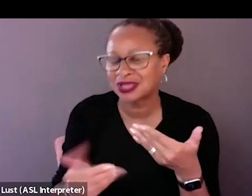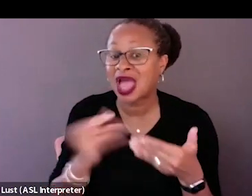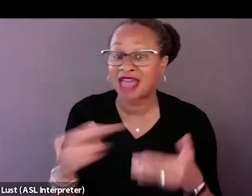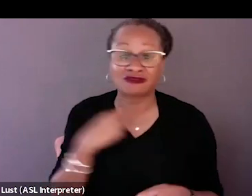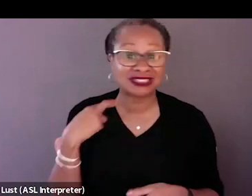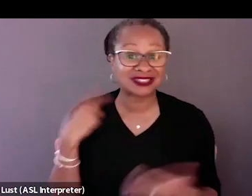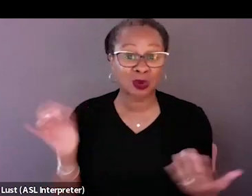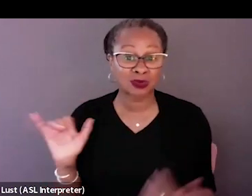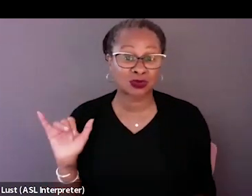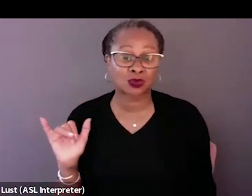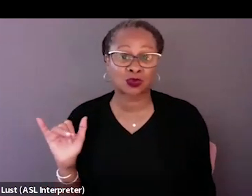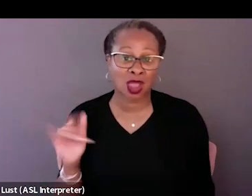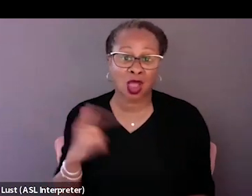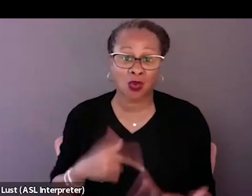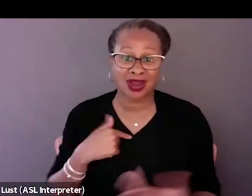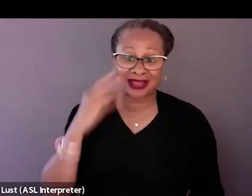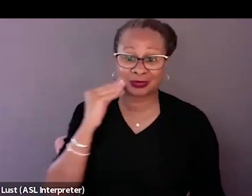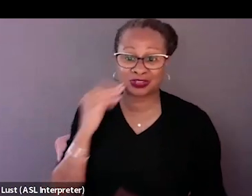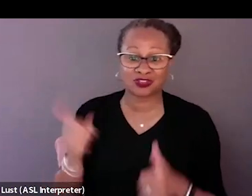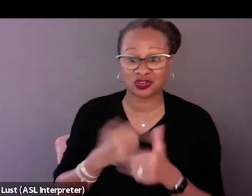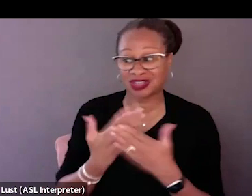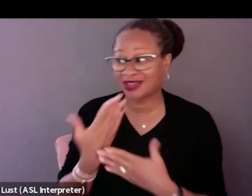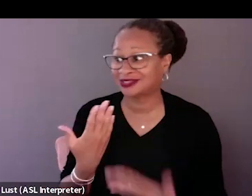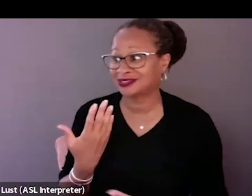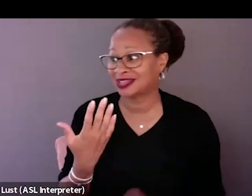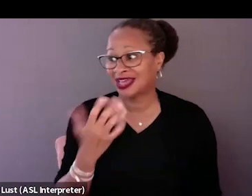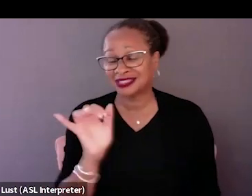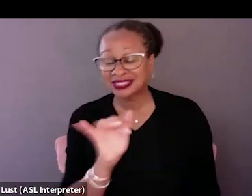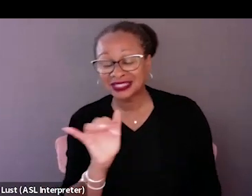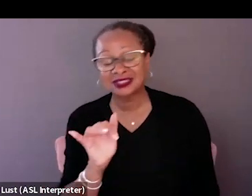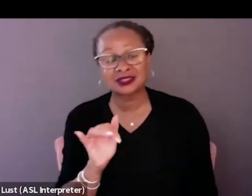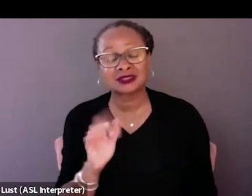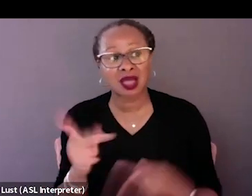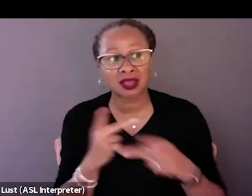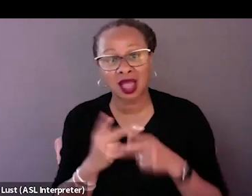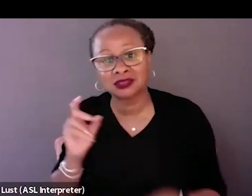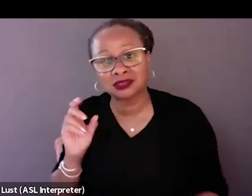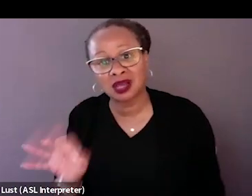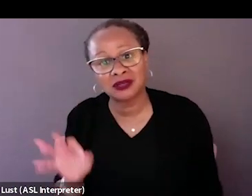know, what I experienced firsthand is like this was a kind of